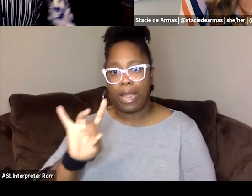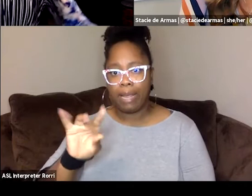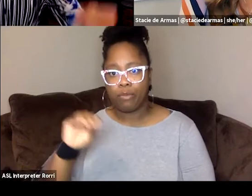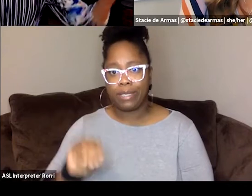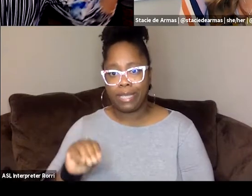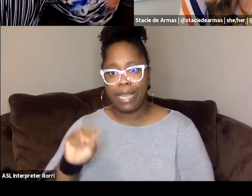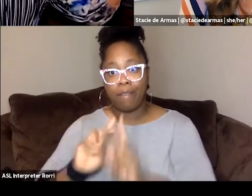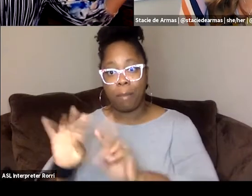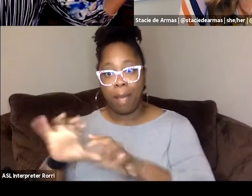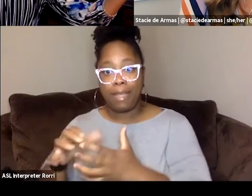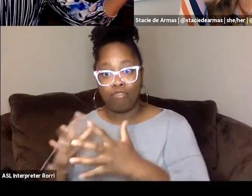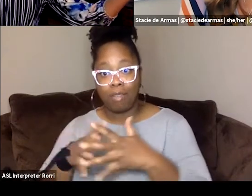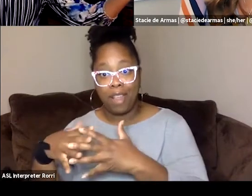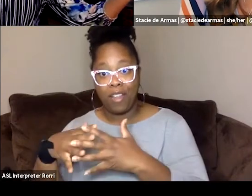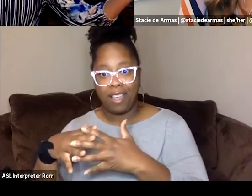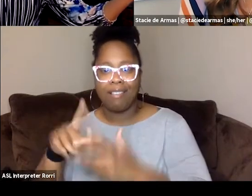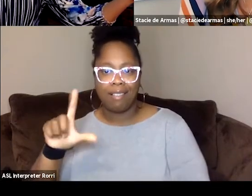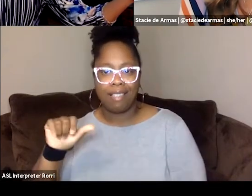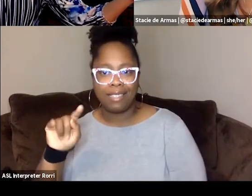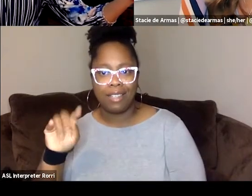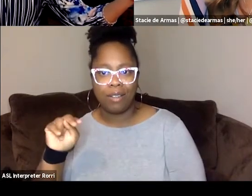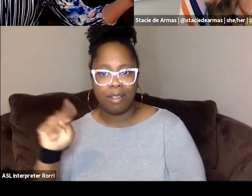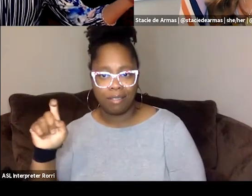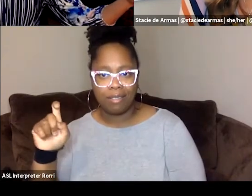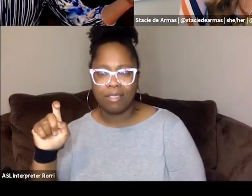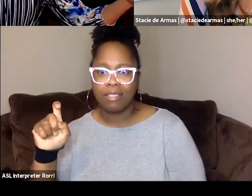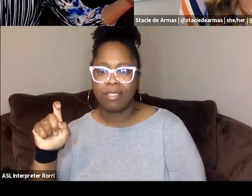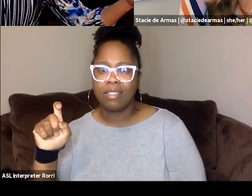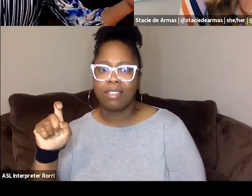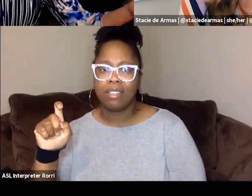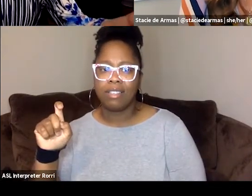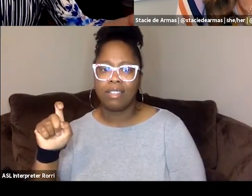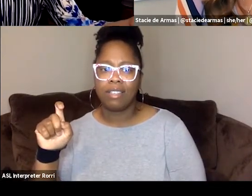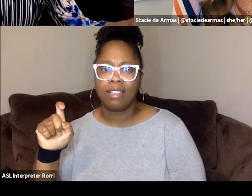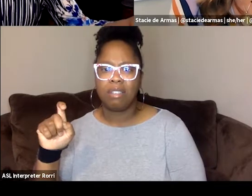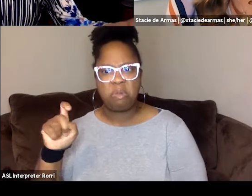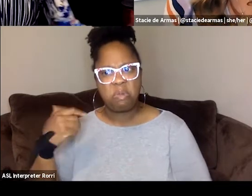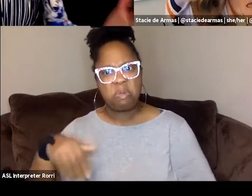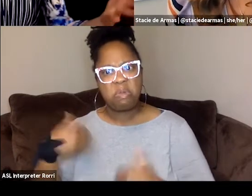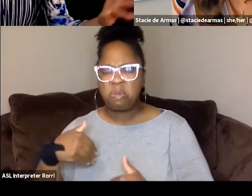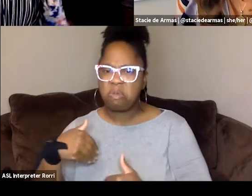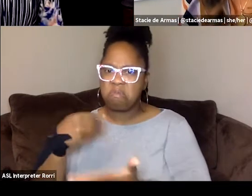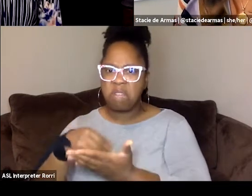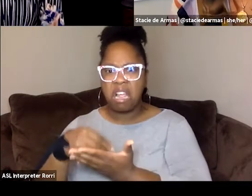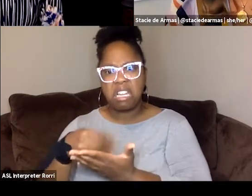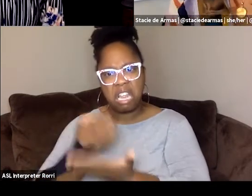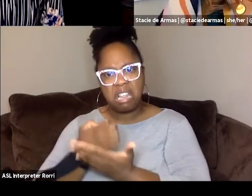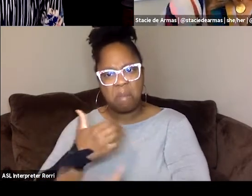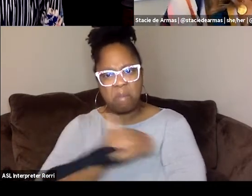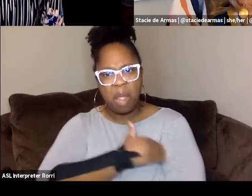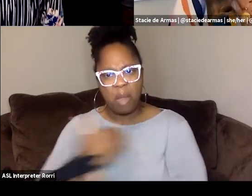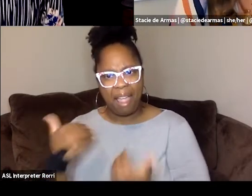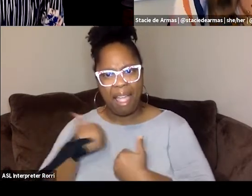and having this huge number of buying power, it's astonishing to me that this